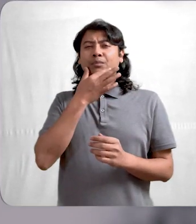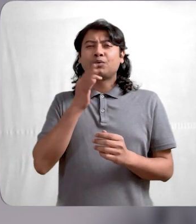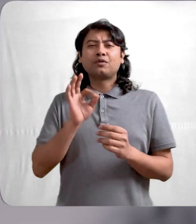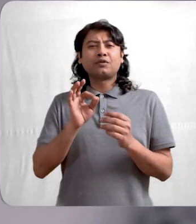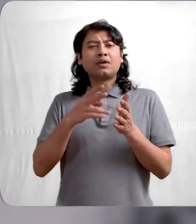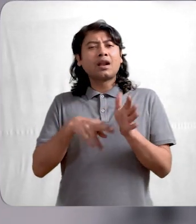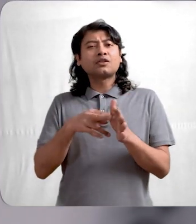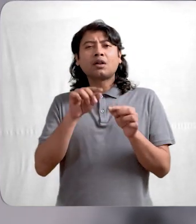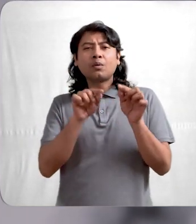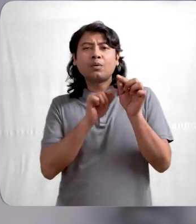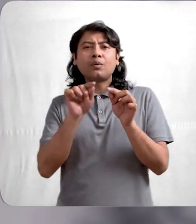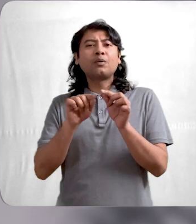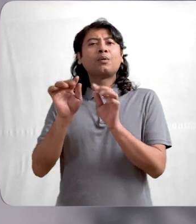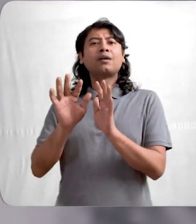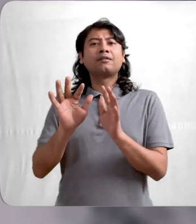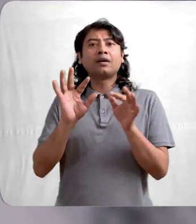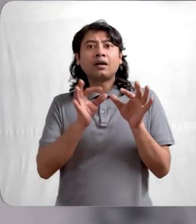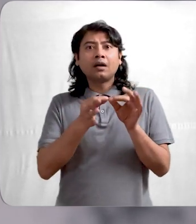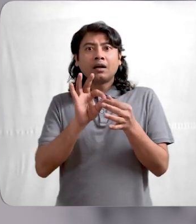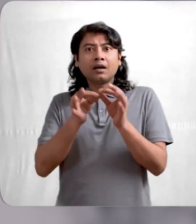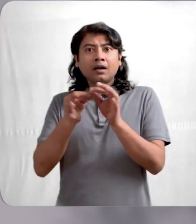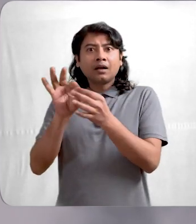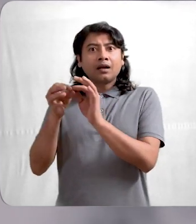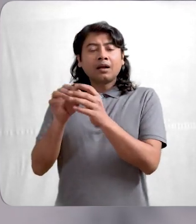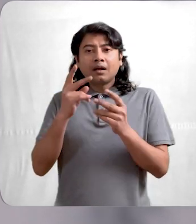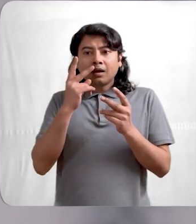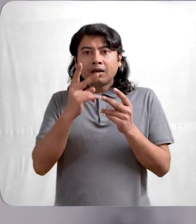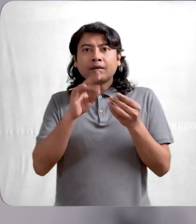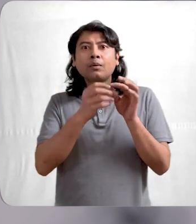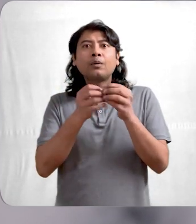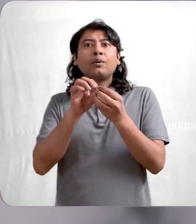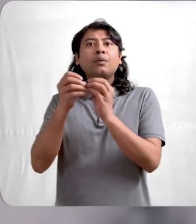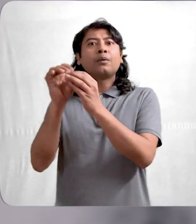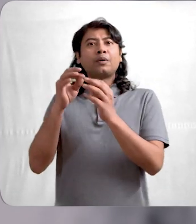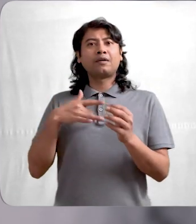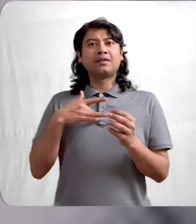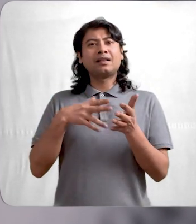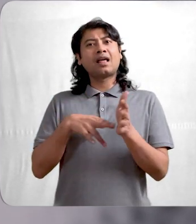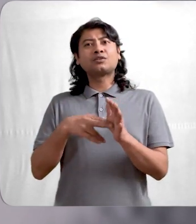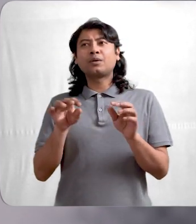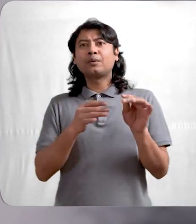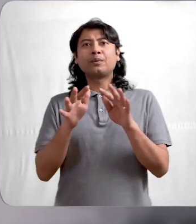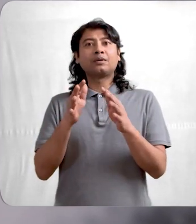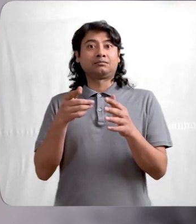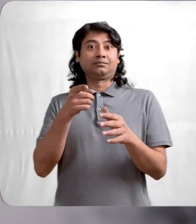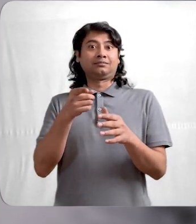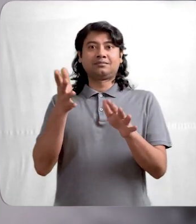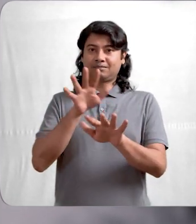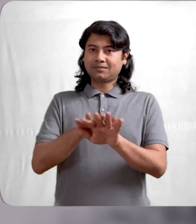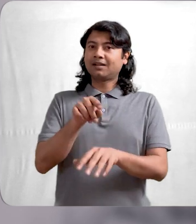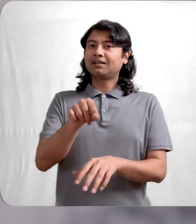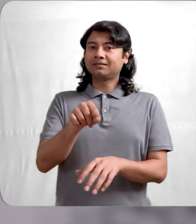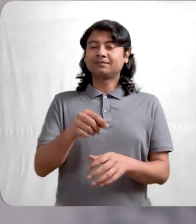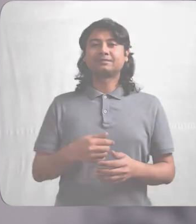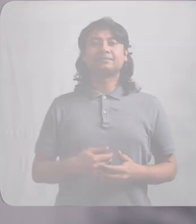very beautiful organic quality to it. And when you start joining it, it becomes like a nice organic web, and I use